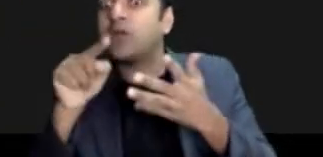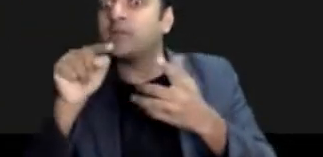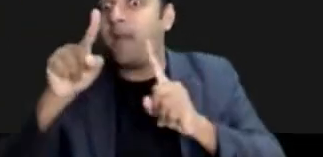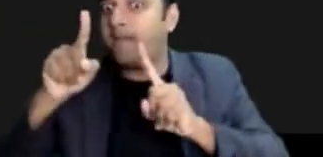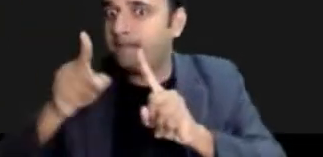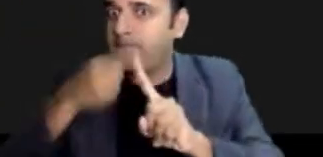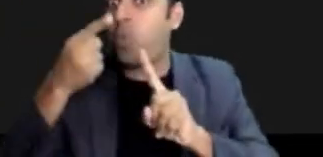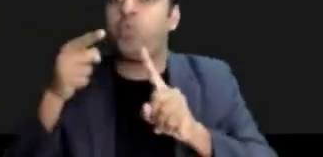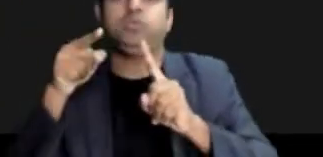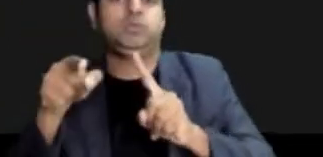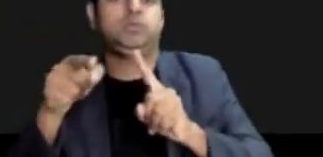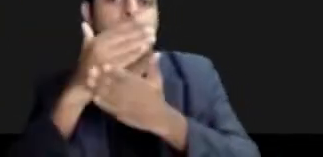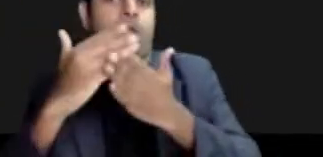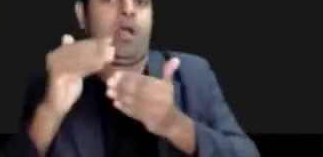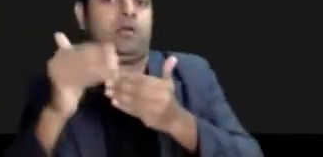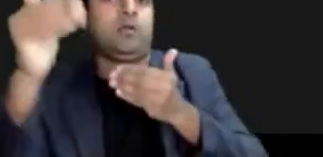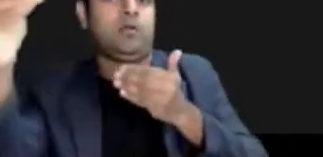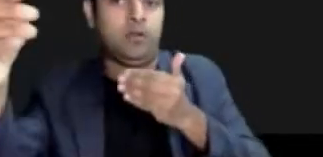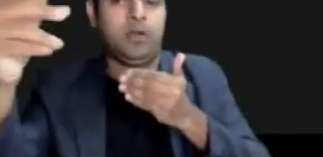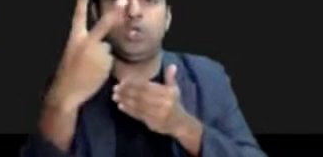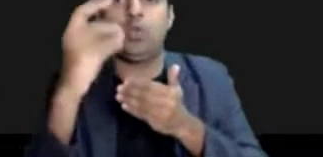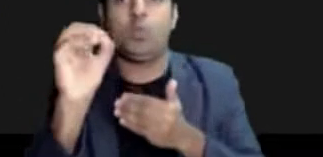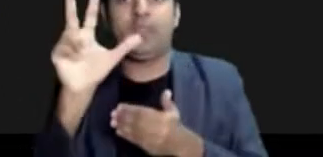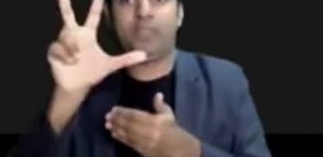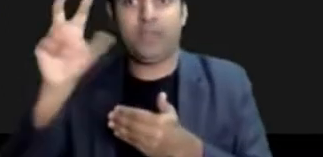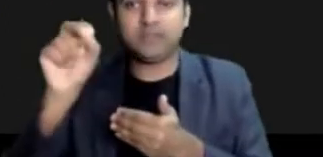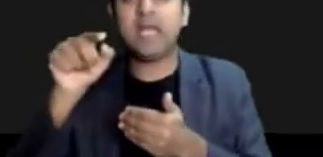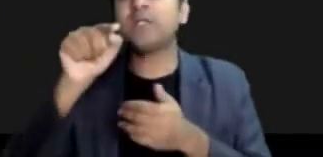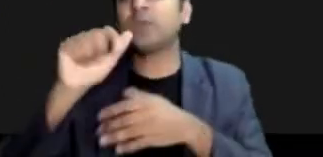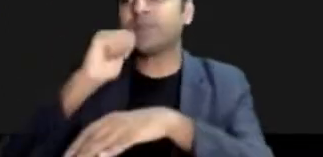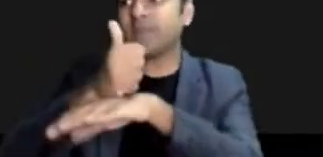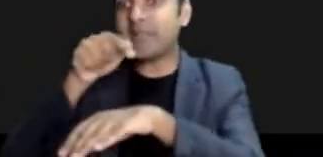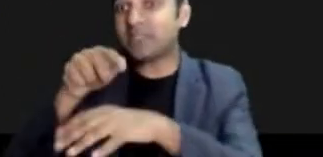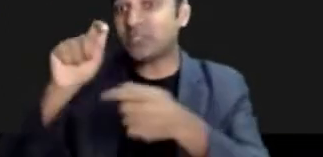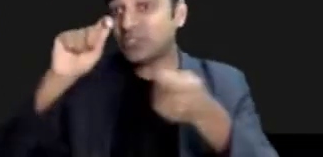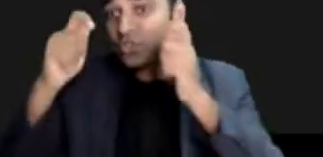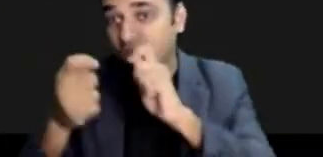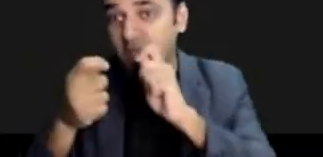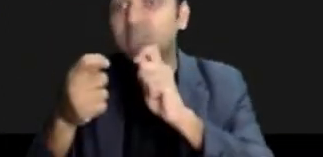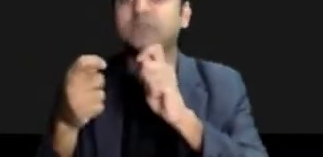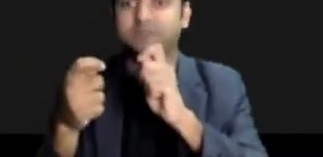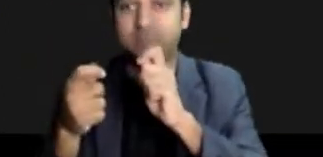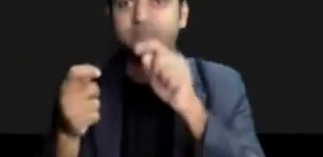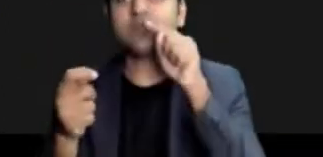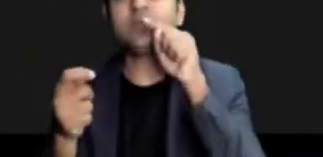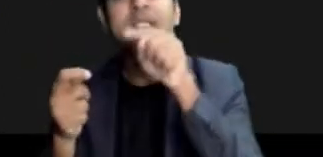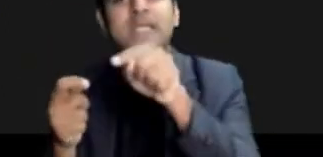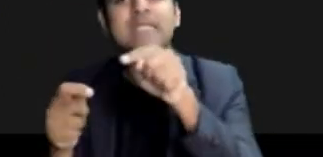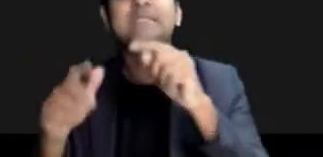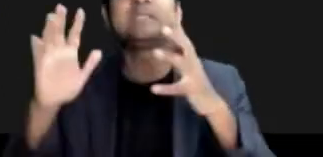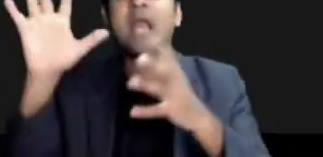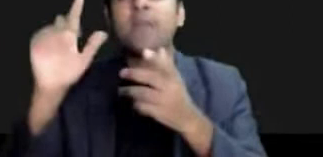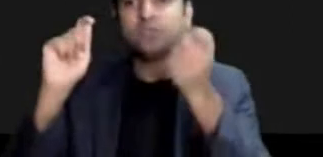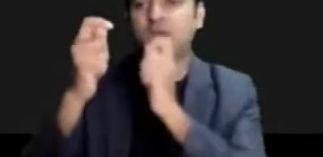experience of COVID-19, we realize that disasters are more than ever complicated and